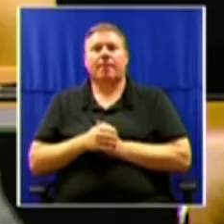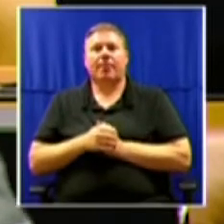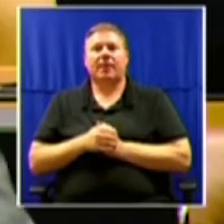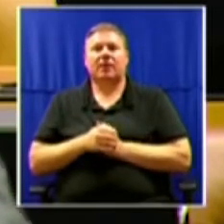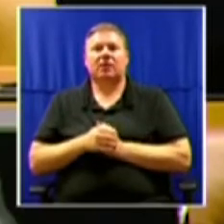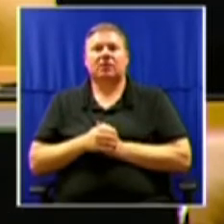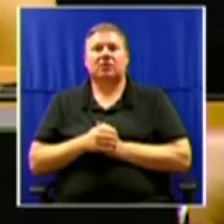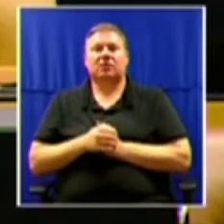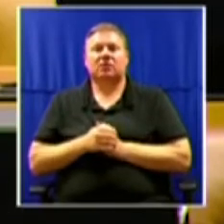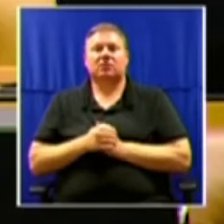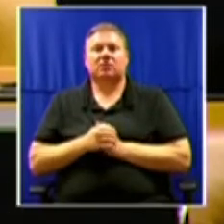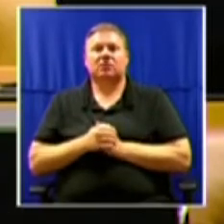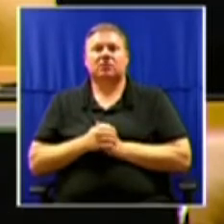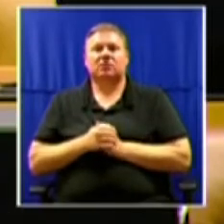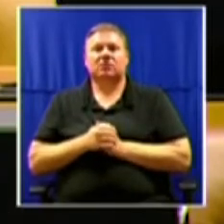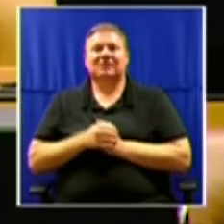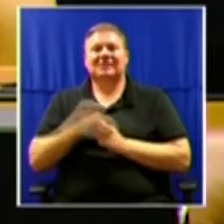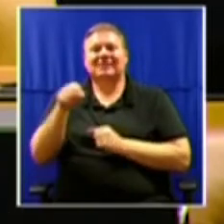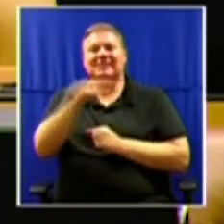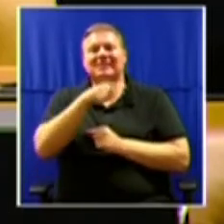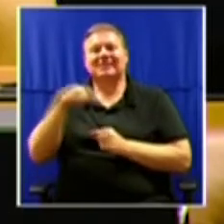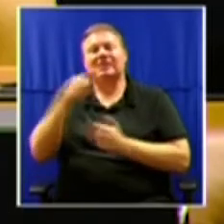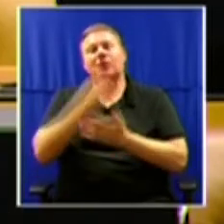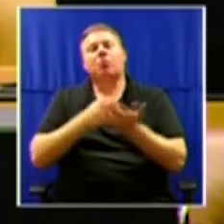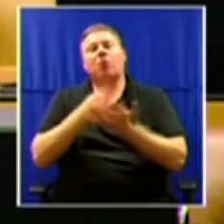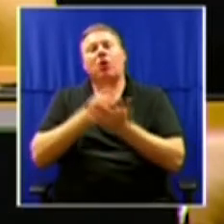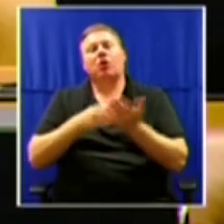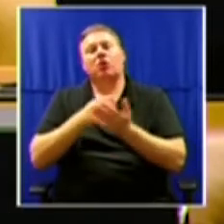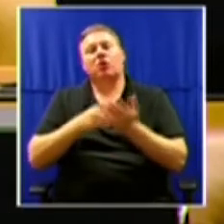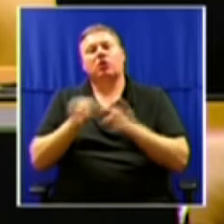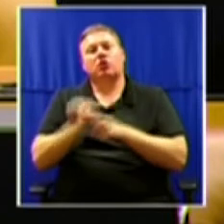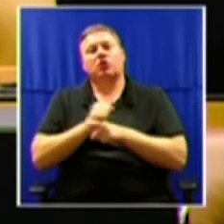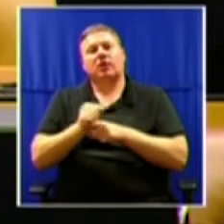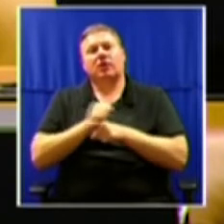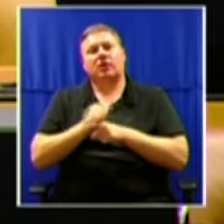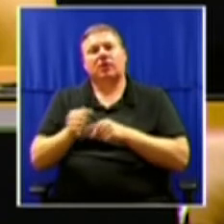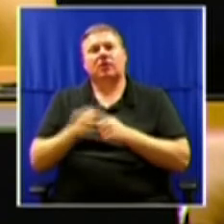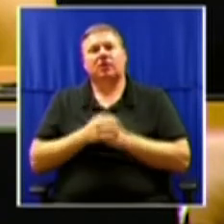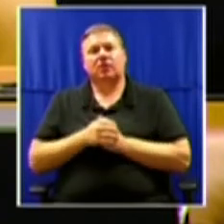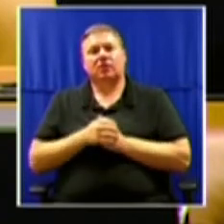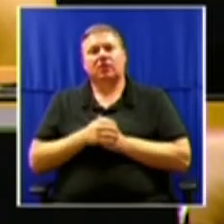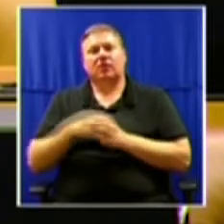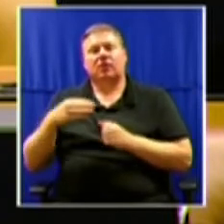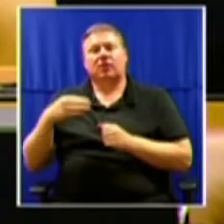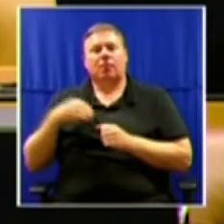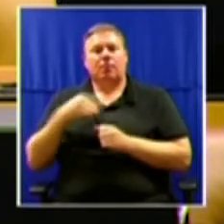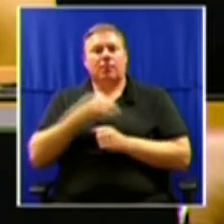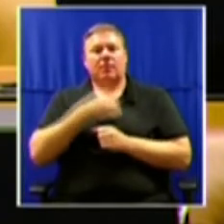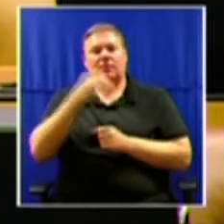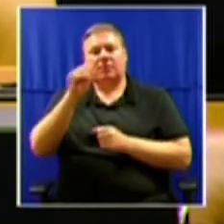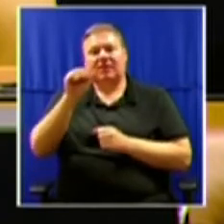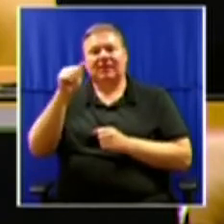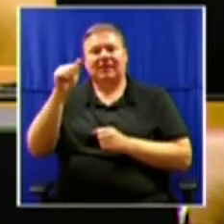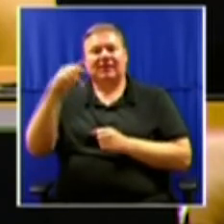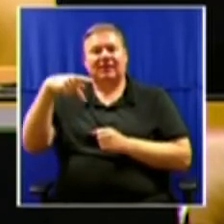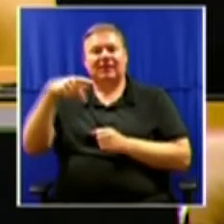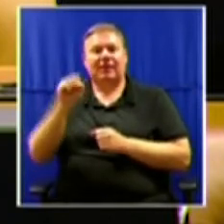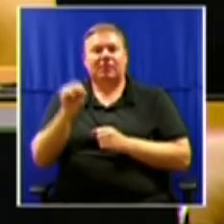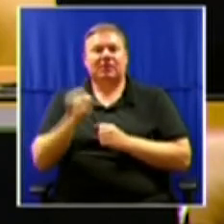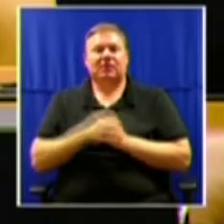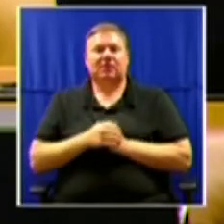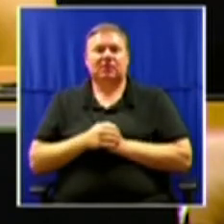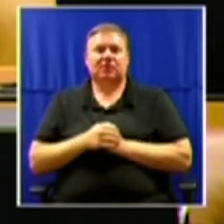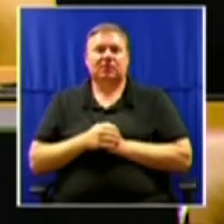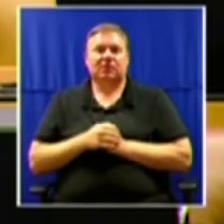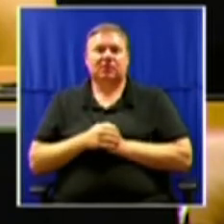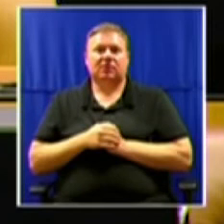That will be part of the training to say members of the South African Police Service, they